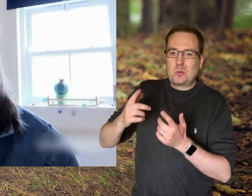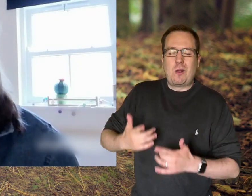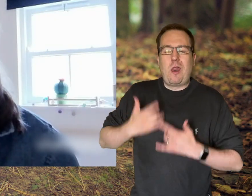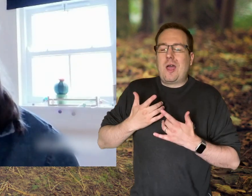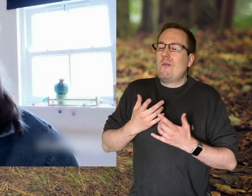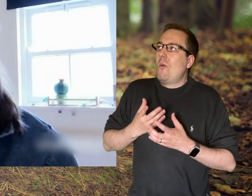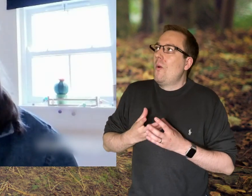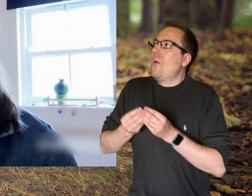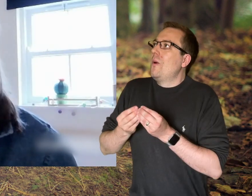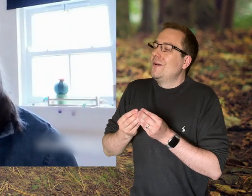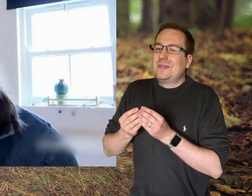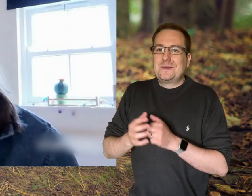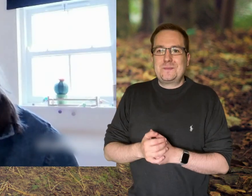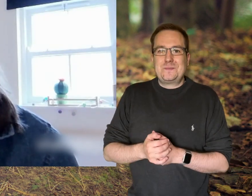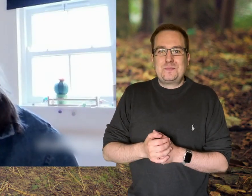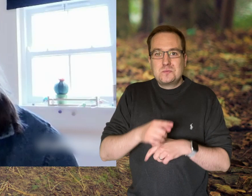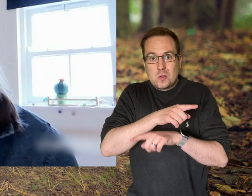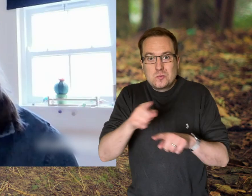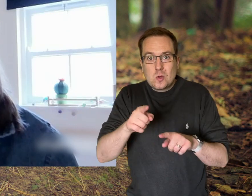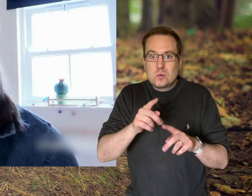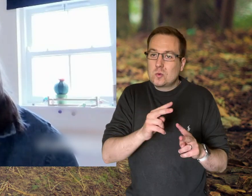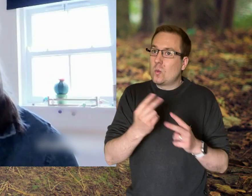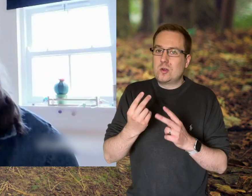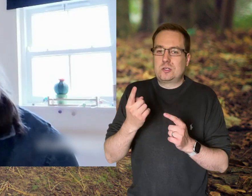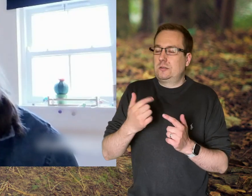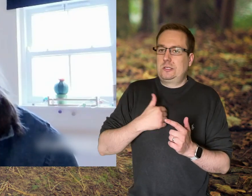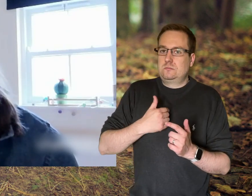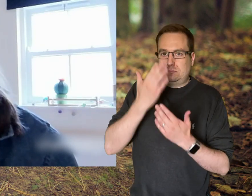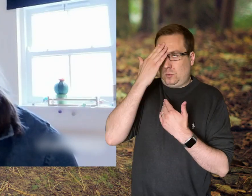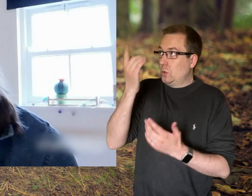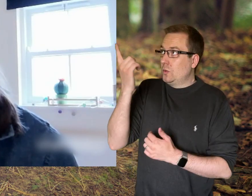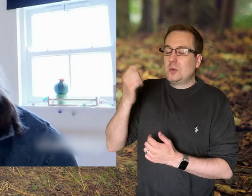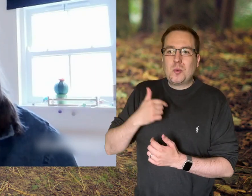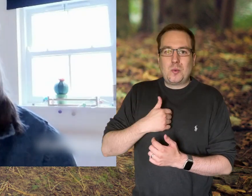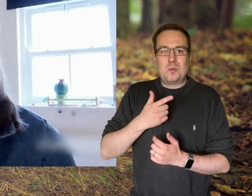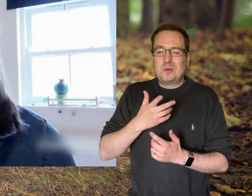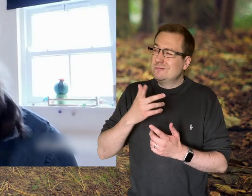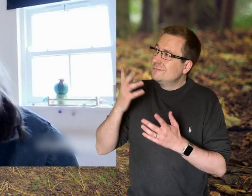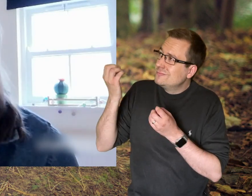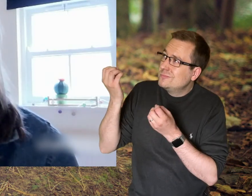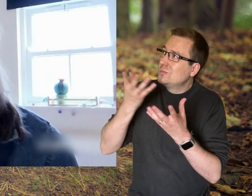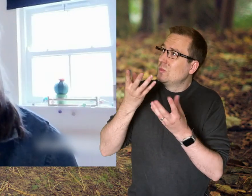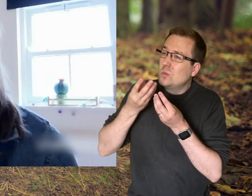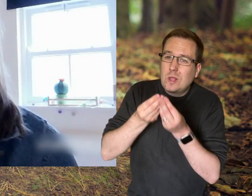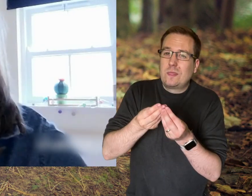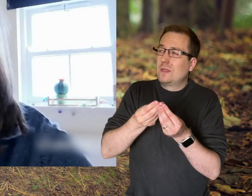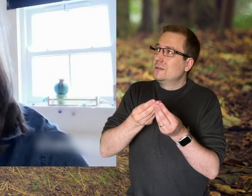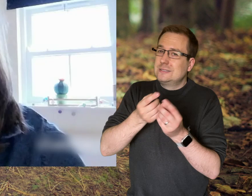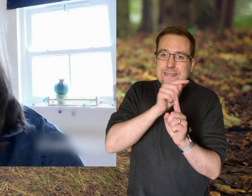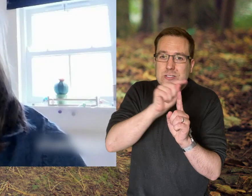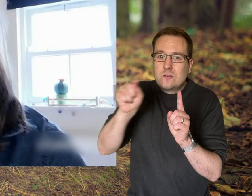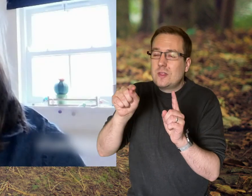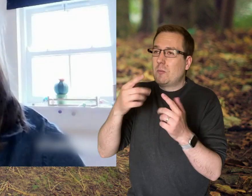well. I pray for those who are watching who do not know you yet, and I just pray that you encounter